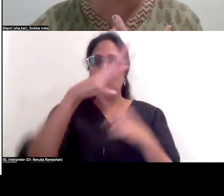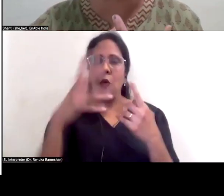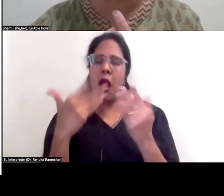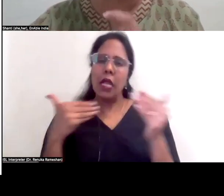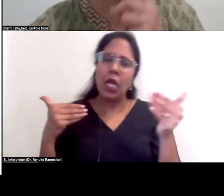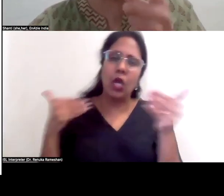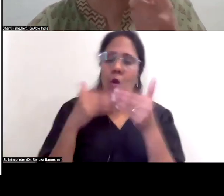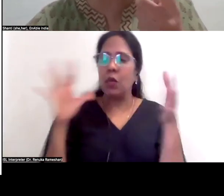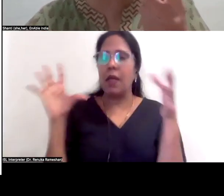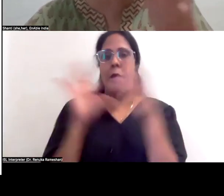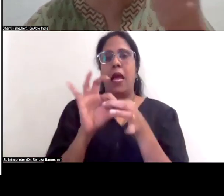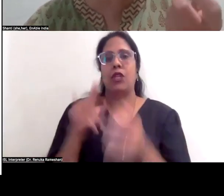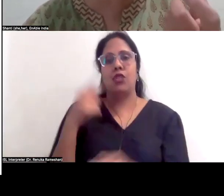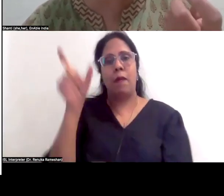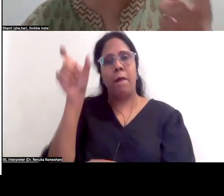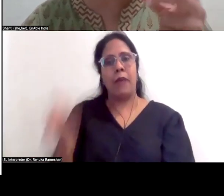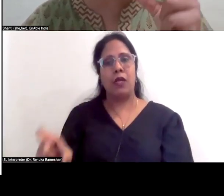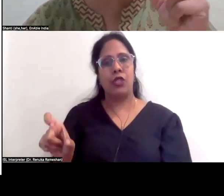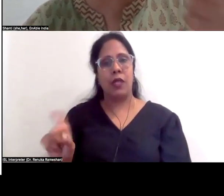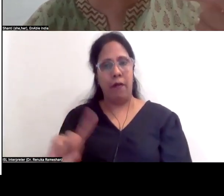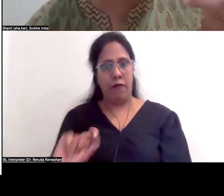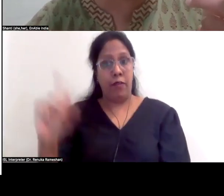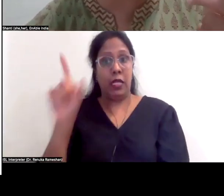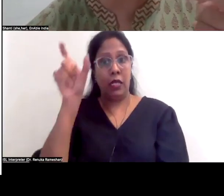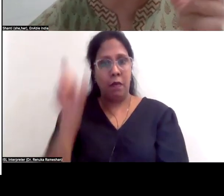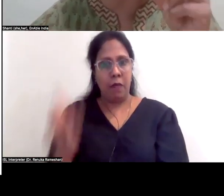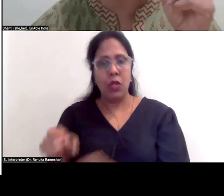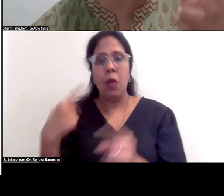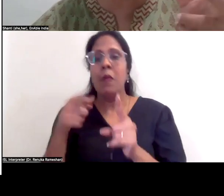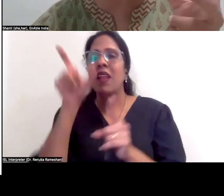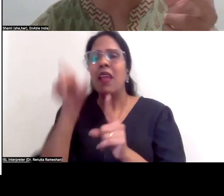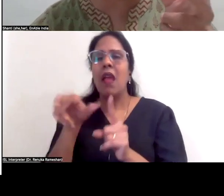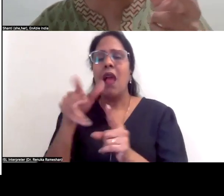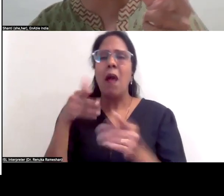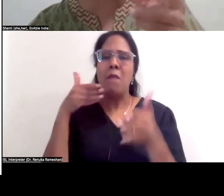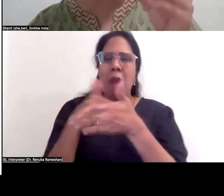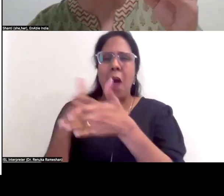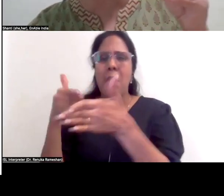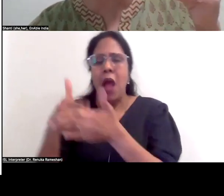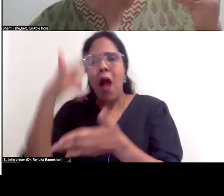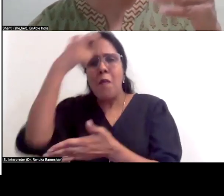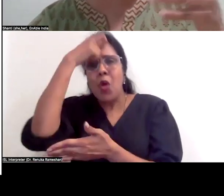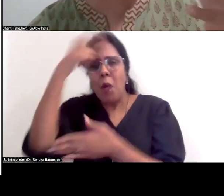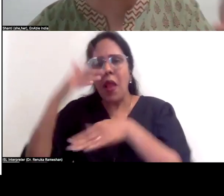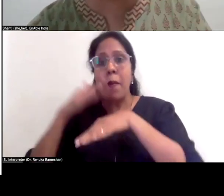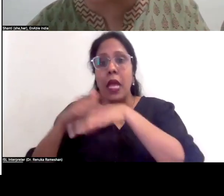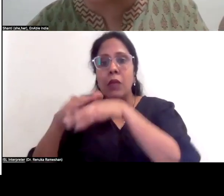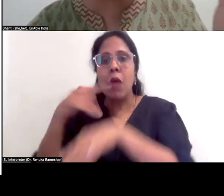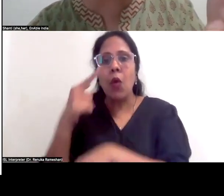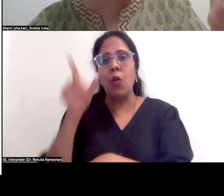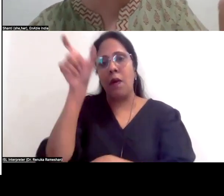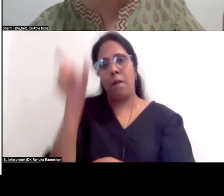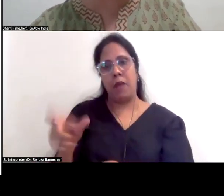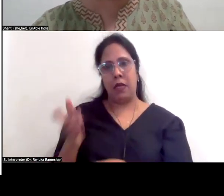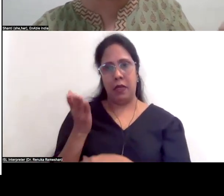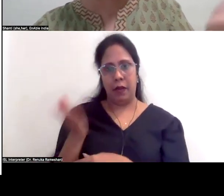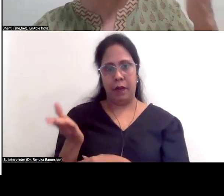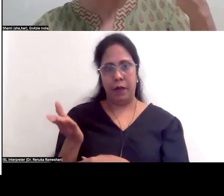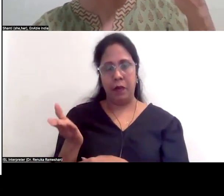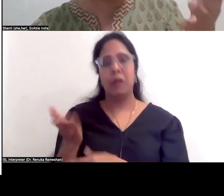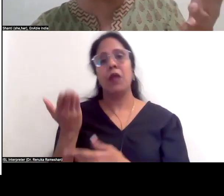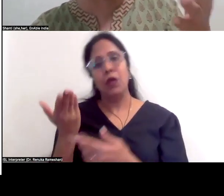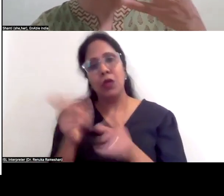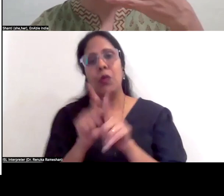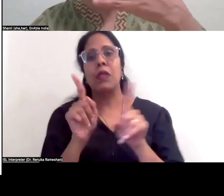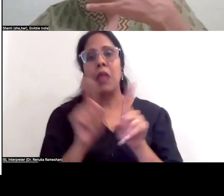social issue, which means the person who is facing the issue, right, the lived experience of the issue. It could be a person with disability in case of